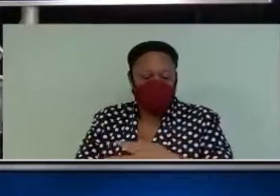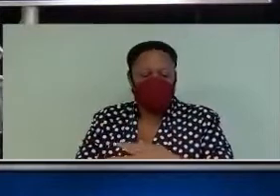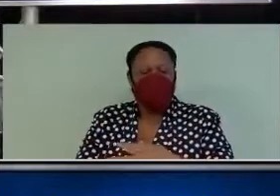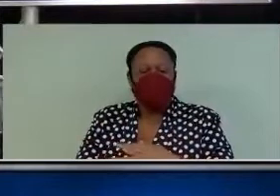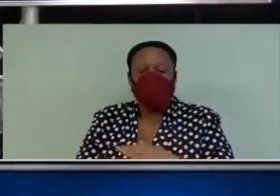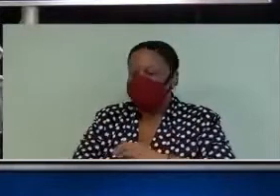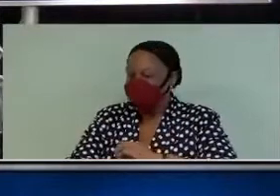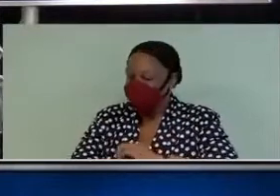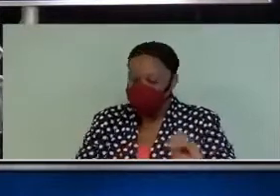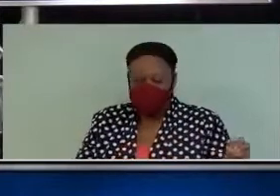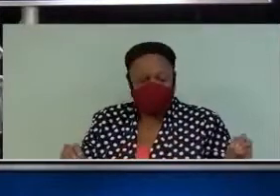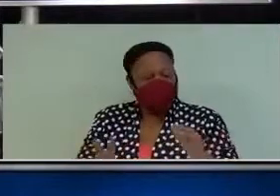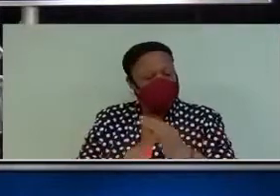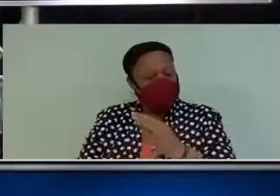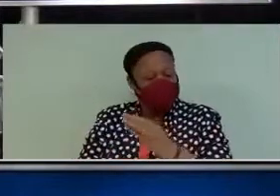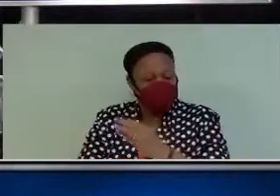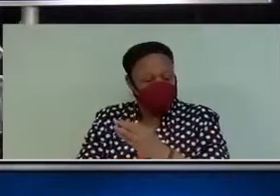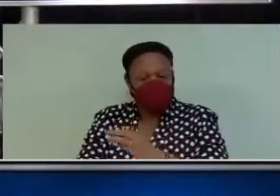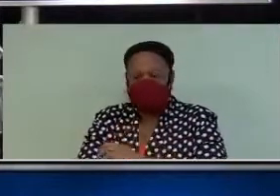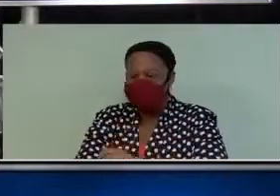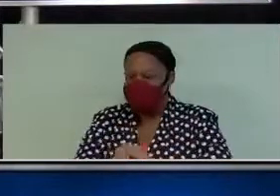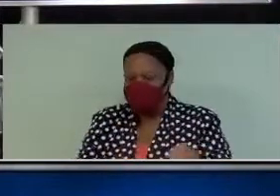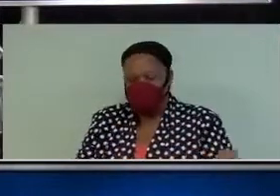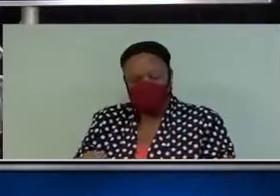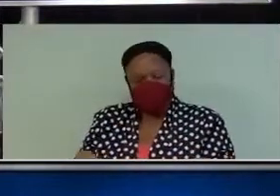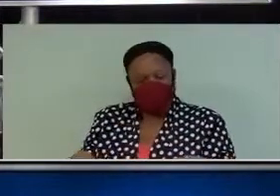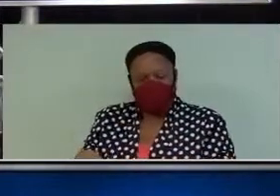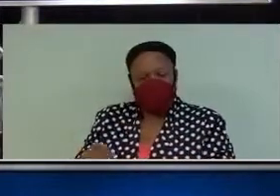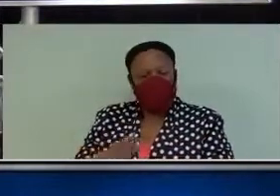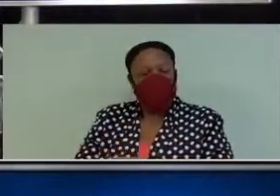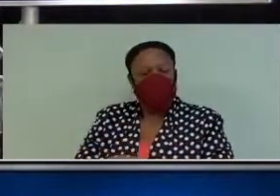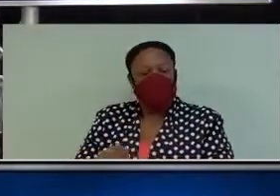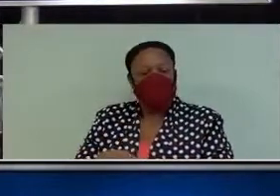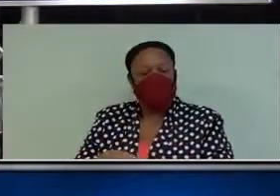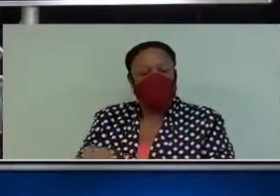parties, or other social gatherings on the beaches.